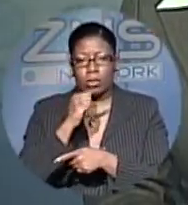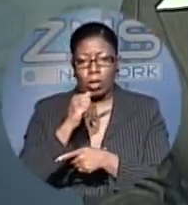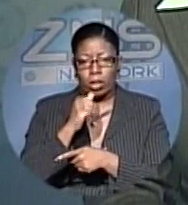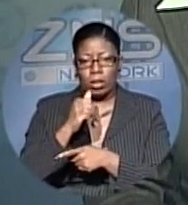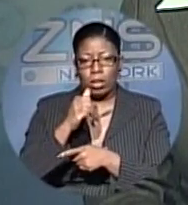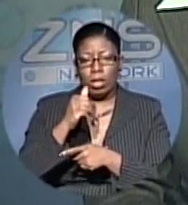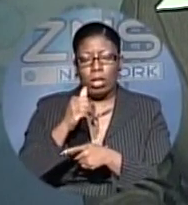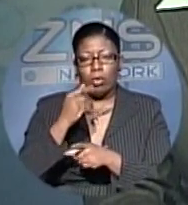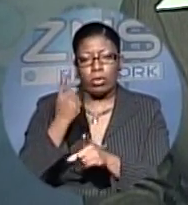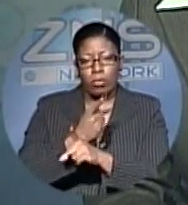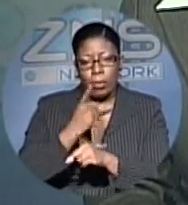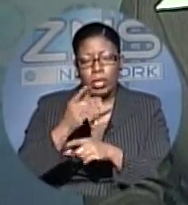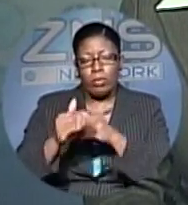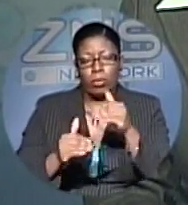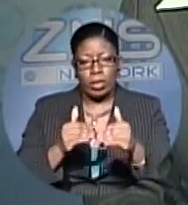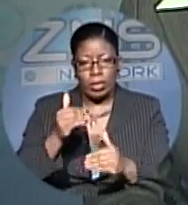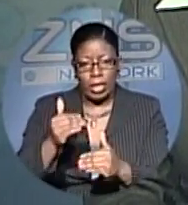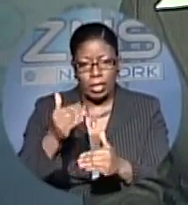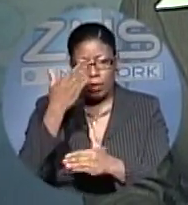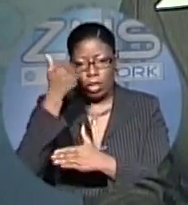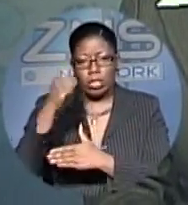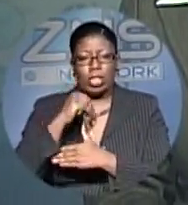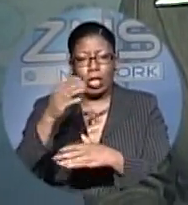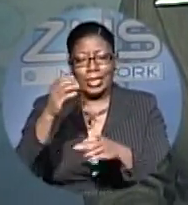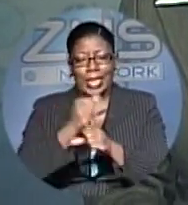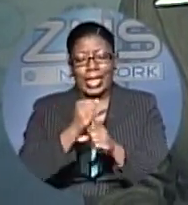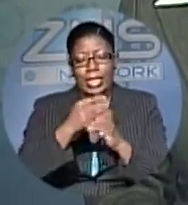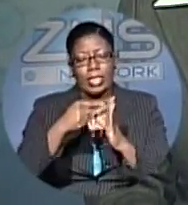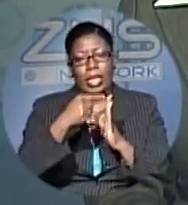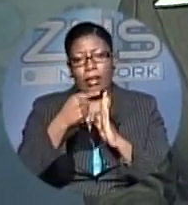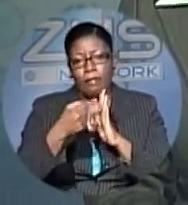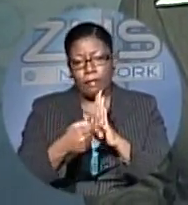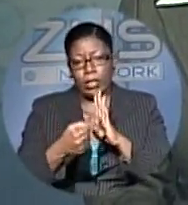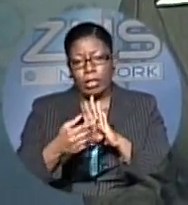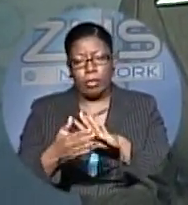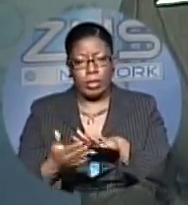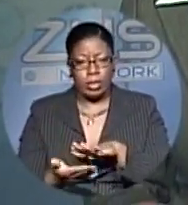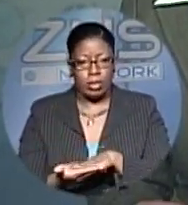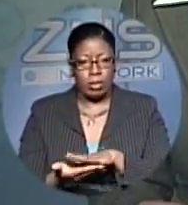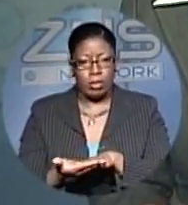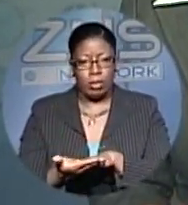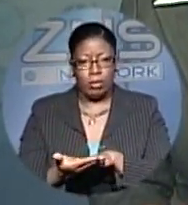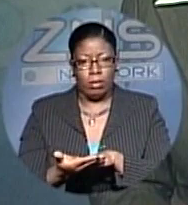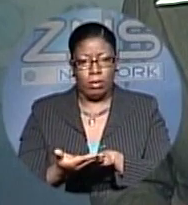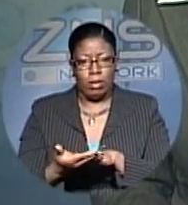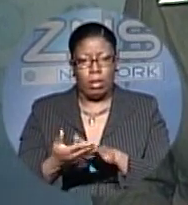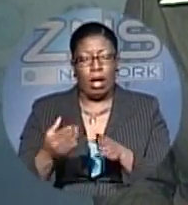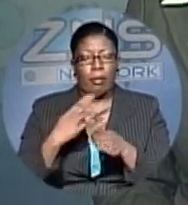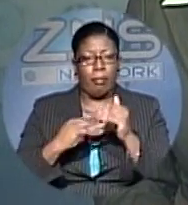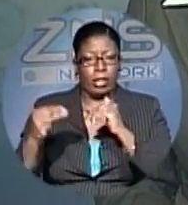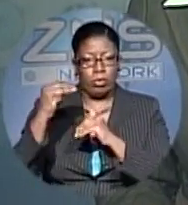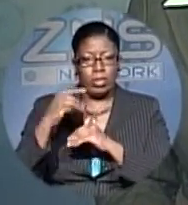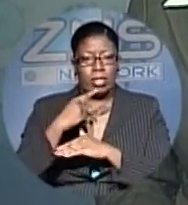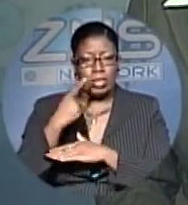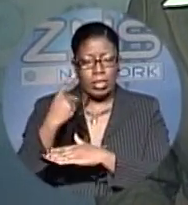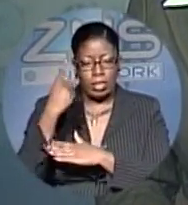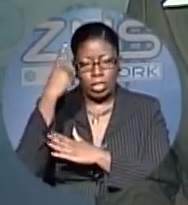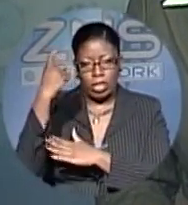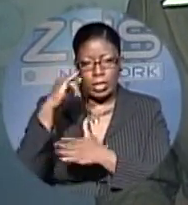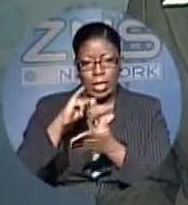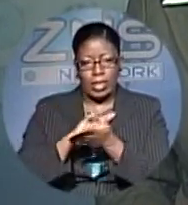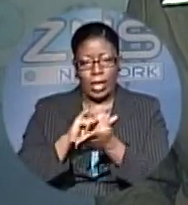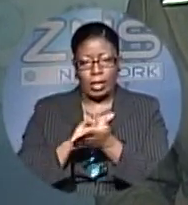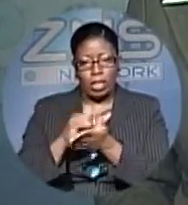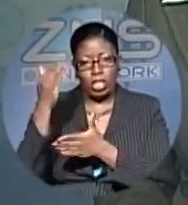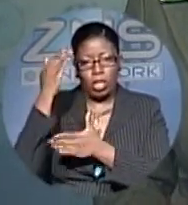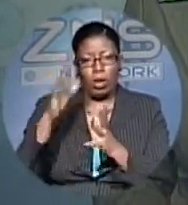as his fingerprints hadn't been taken to prove the rape charge, rather the incest charge, prompting the magistrate to suggest that he seemed to know a